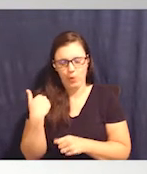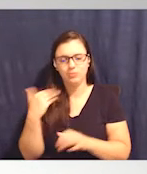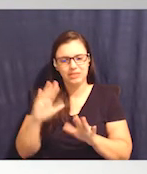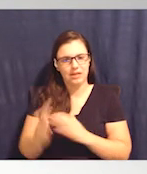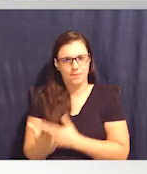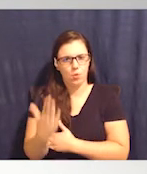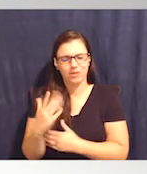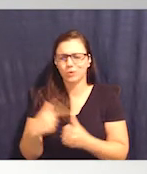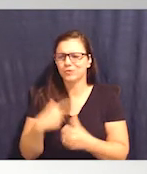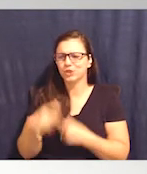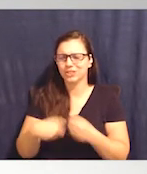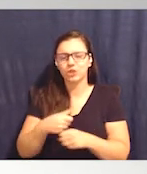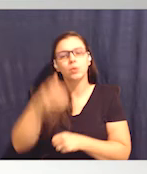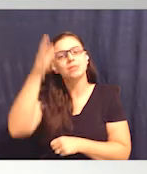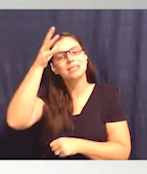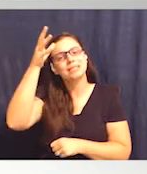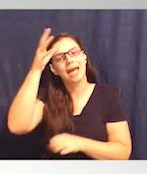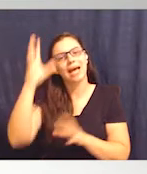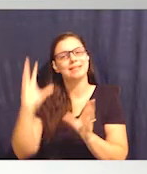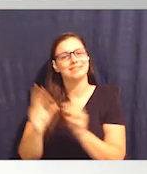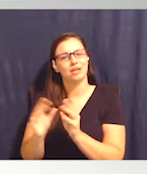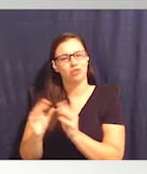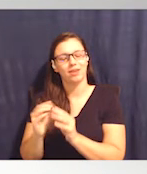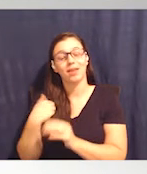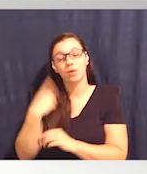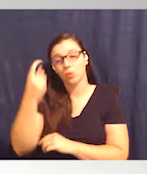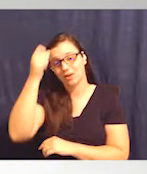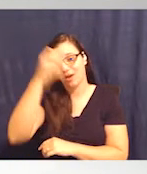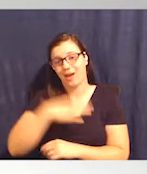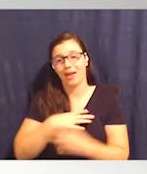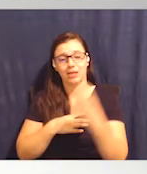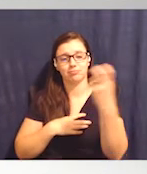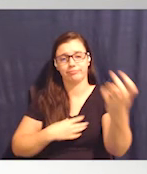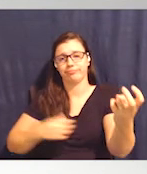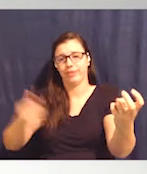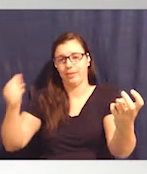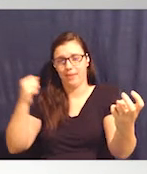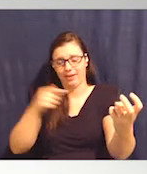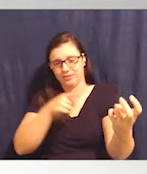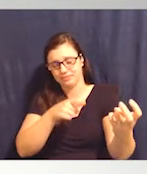session. And I had a guy sitting in the back, and about 15 minutes in,